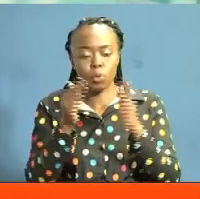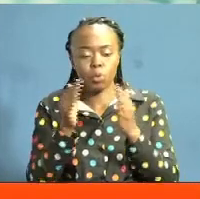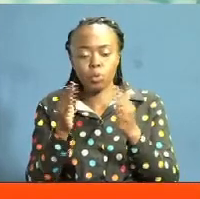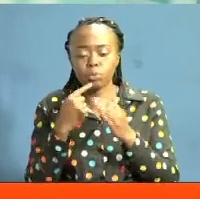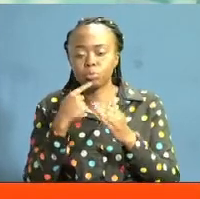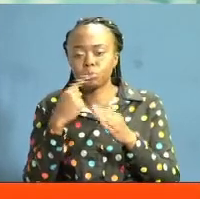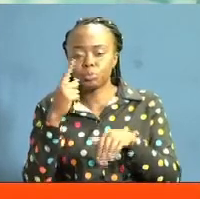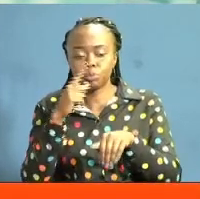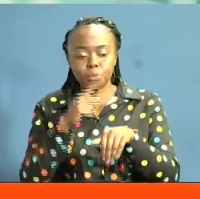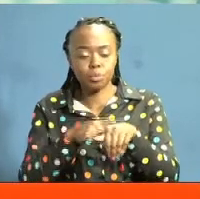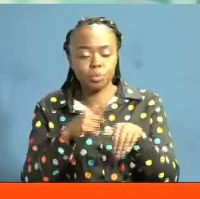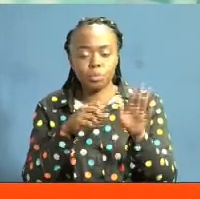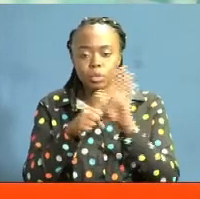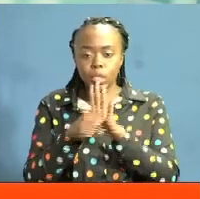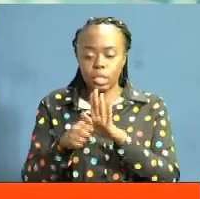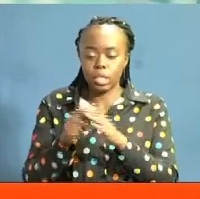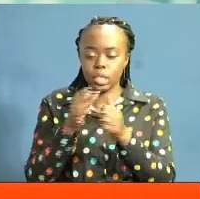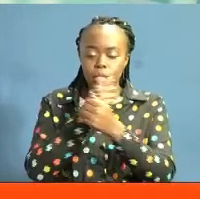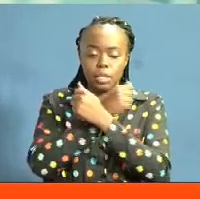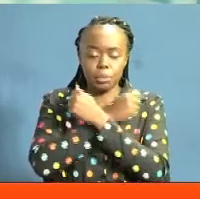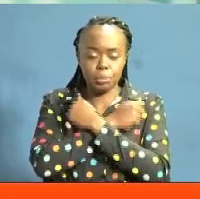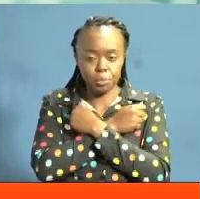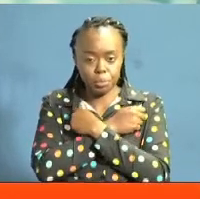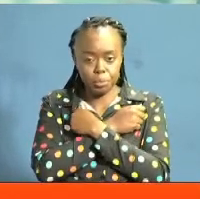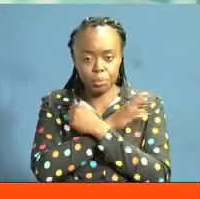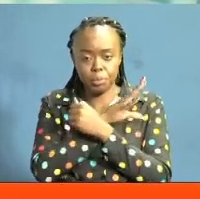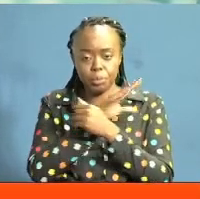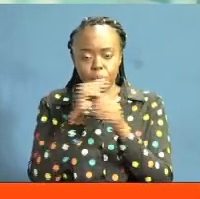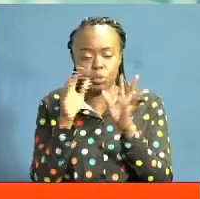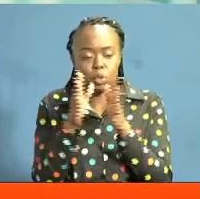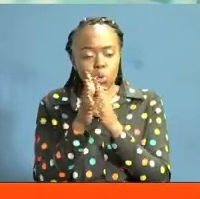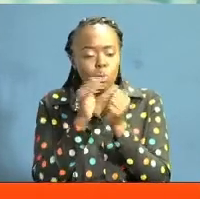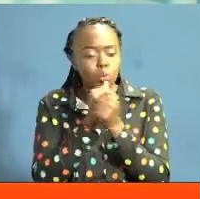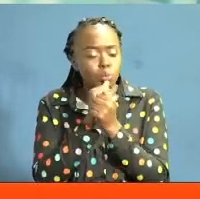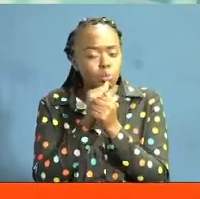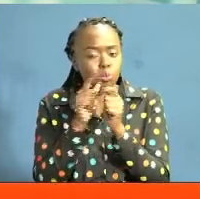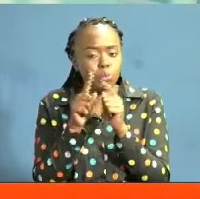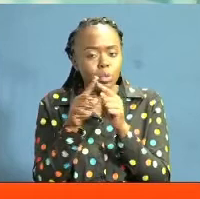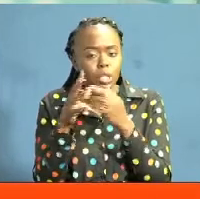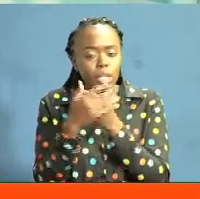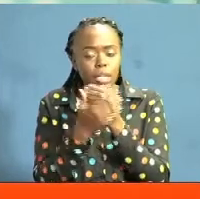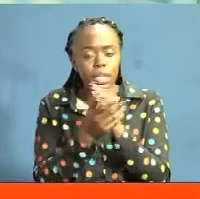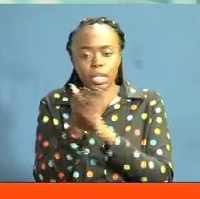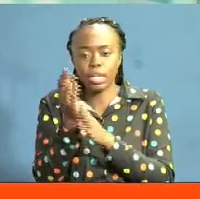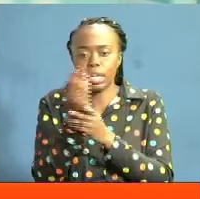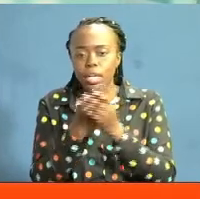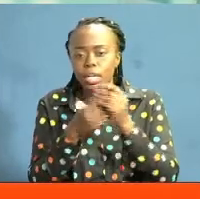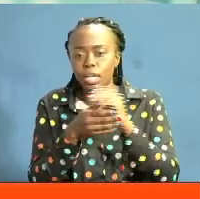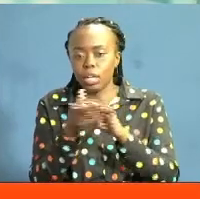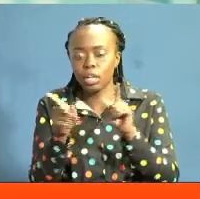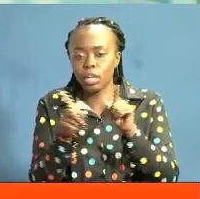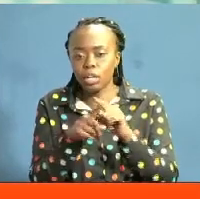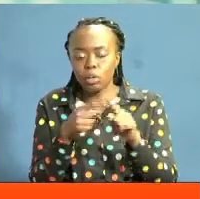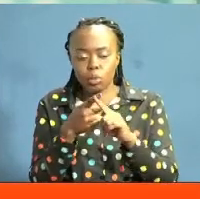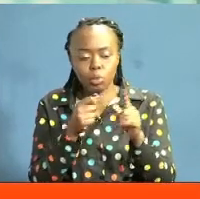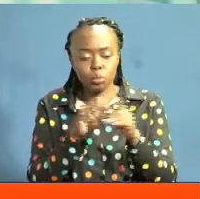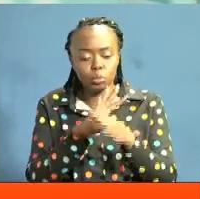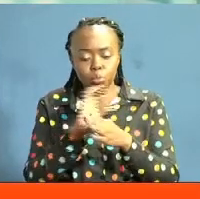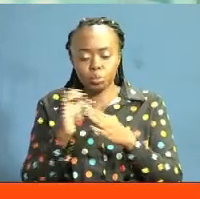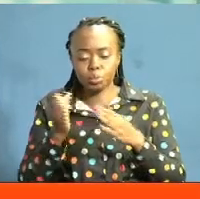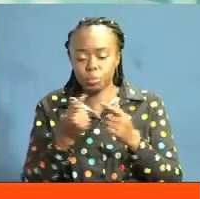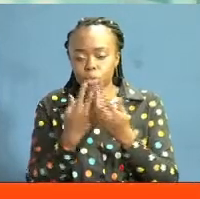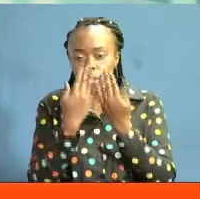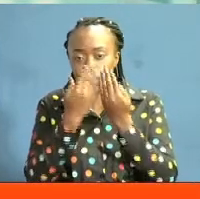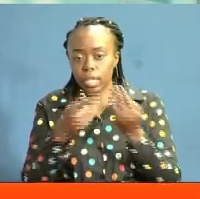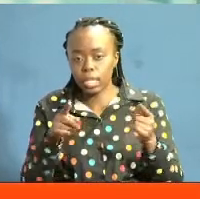the time we withdraw love and warmth and even comfort and reprimand from our children, we